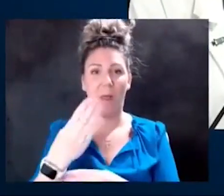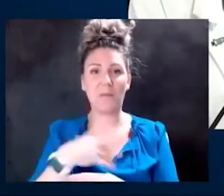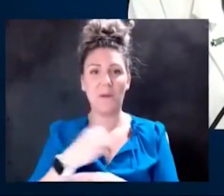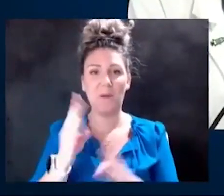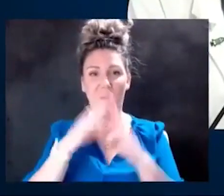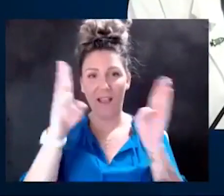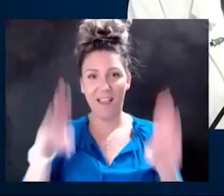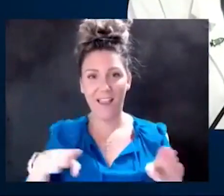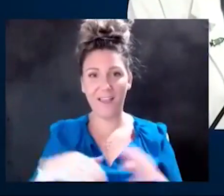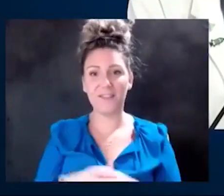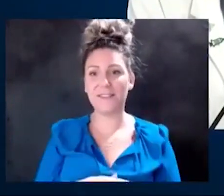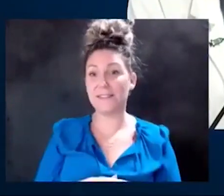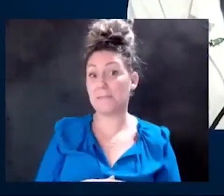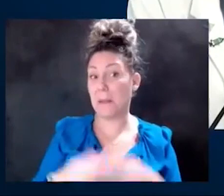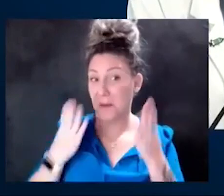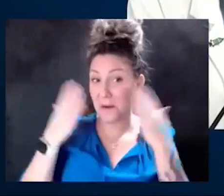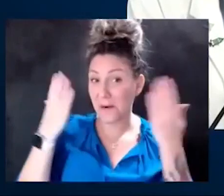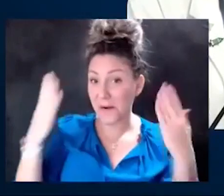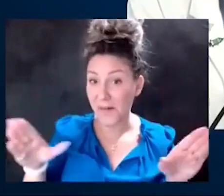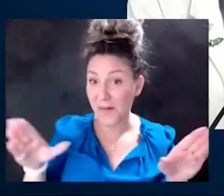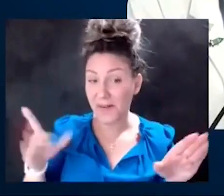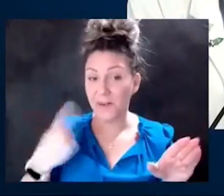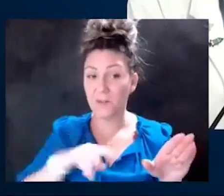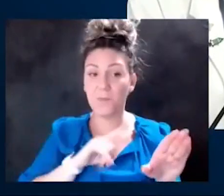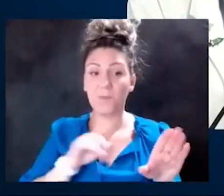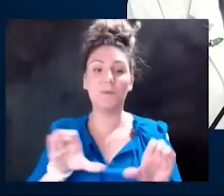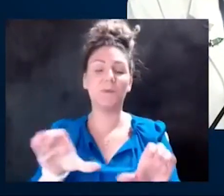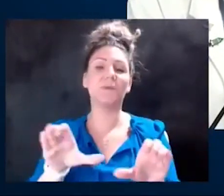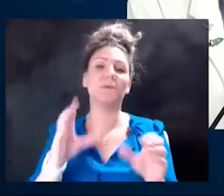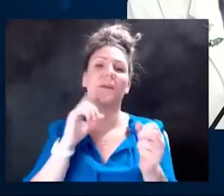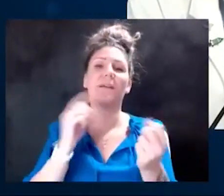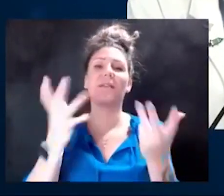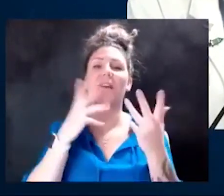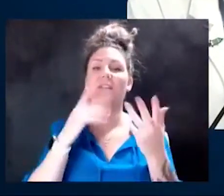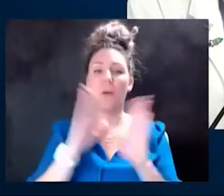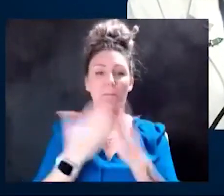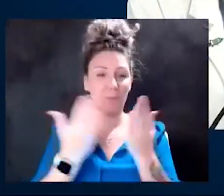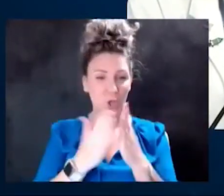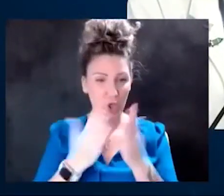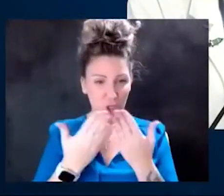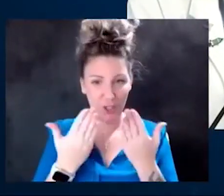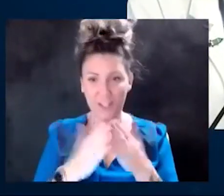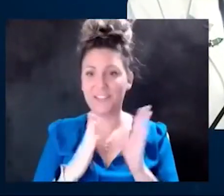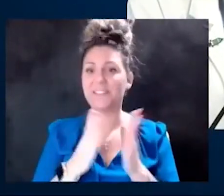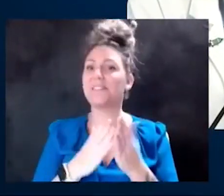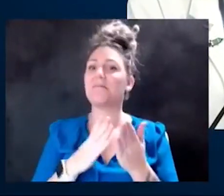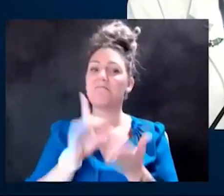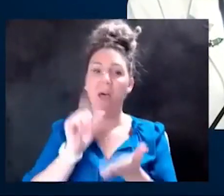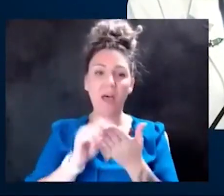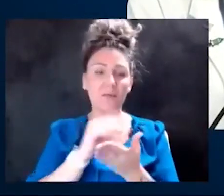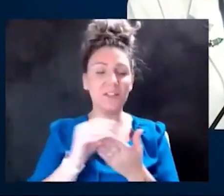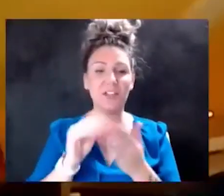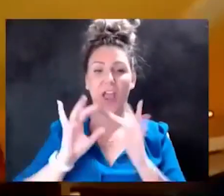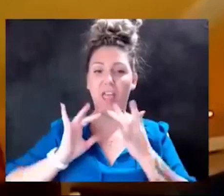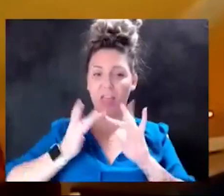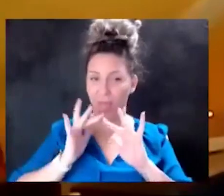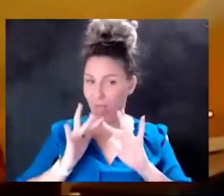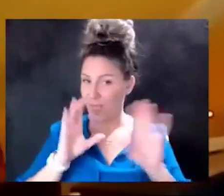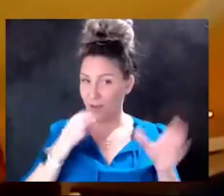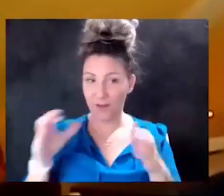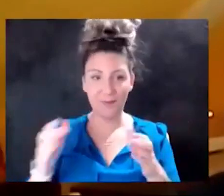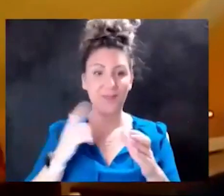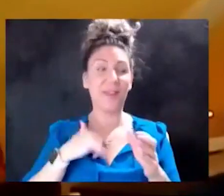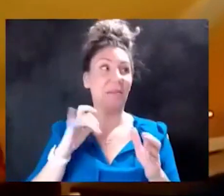So I don't really know. We do a lot of I've got books out. I have online courses and things like that. So as far as I know, that's